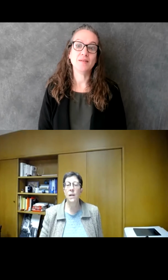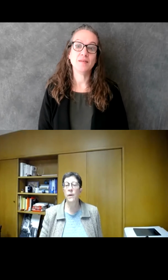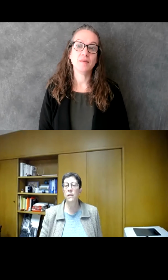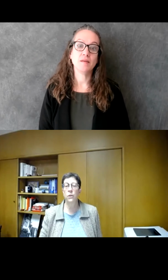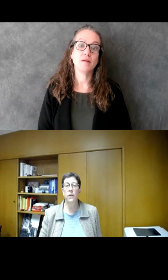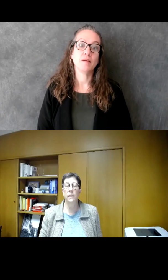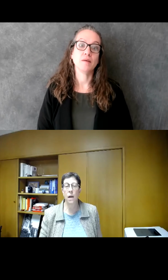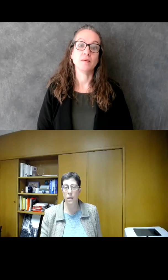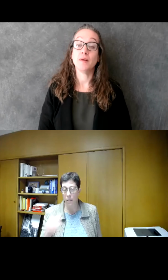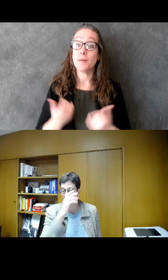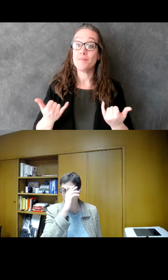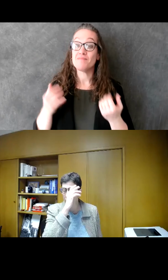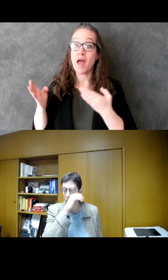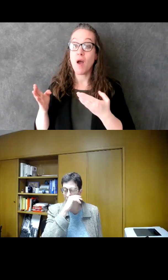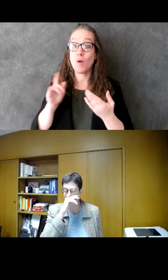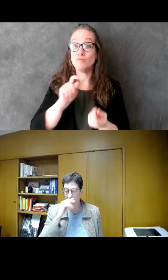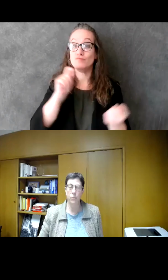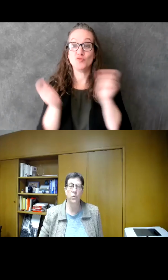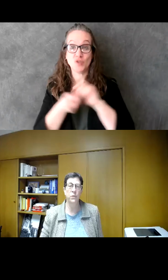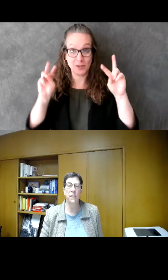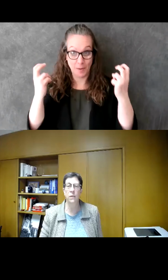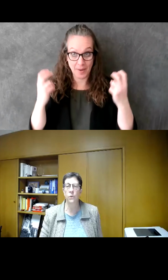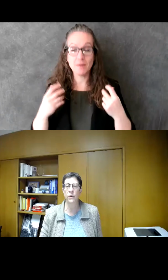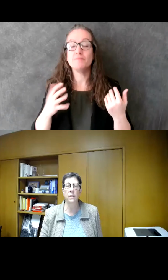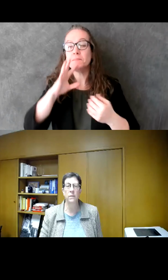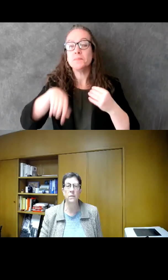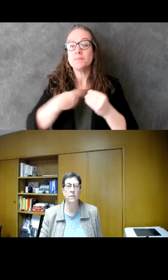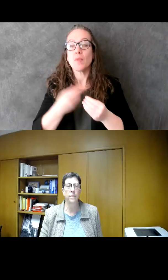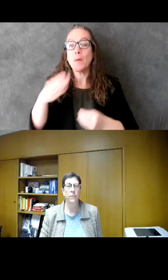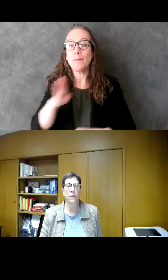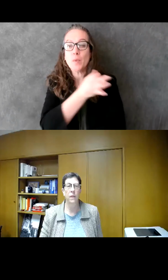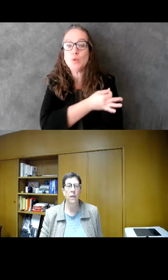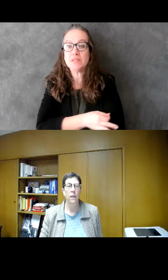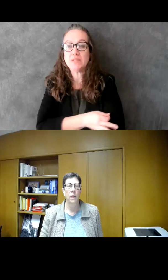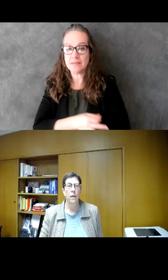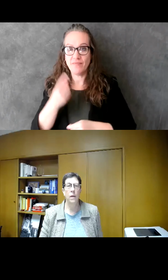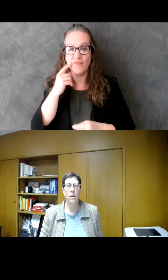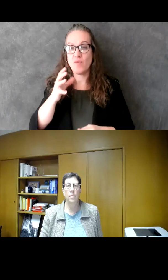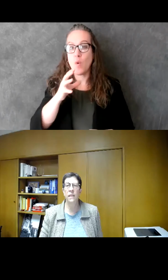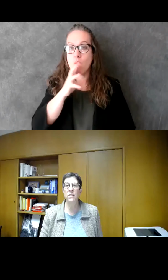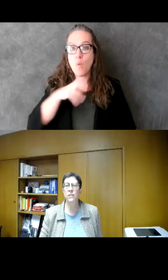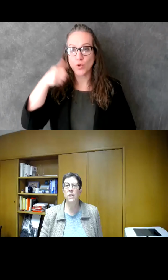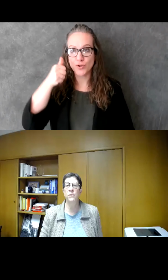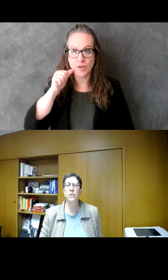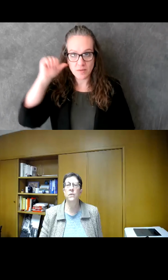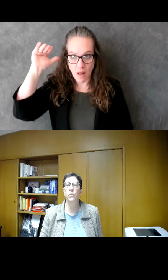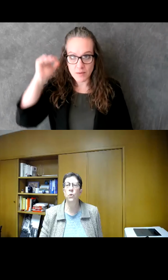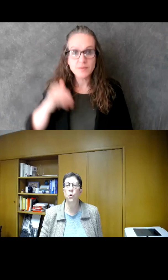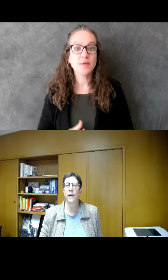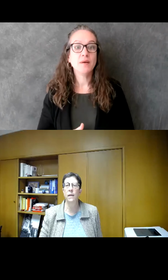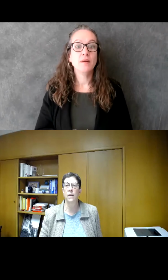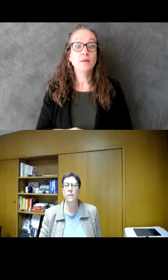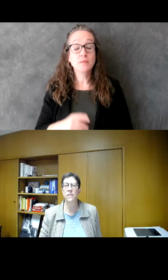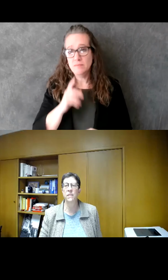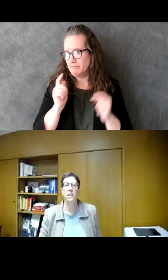So now I'm going to turn and talk a little bit about bruising in older adults. And this is just real